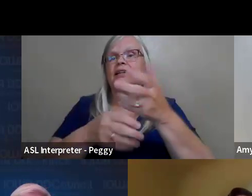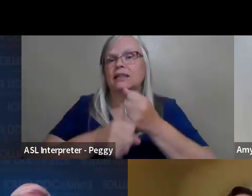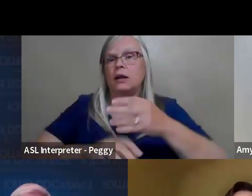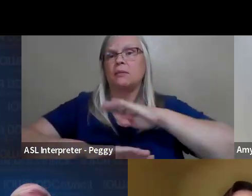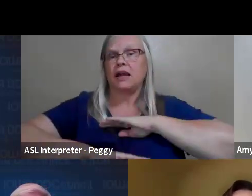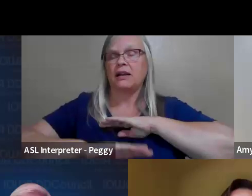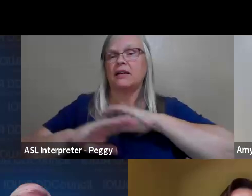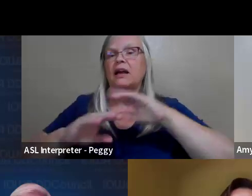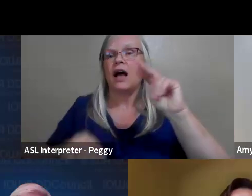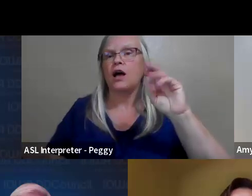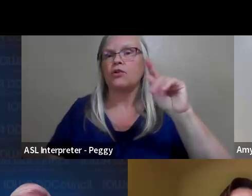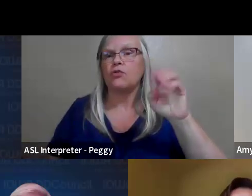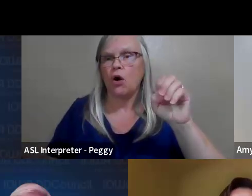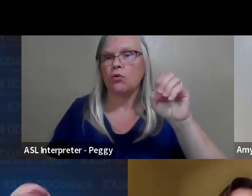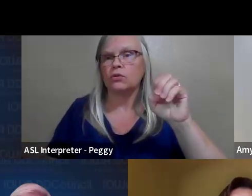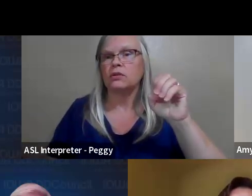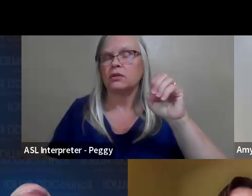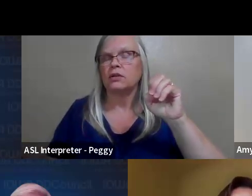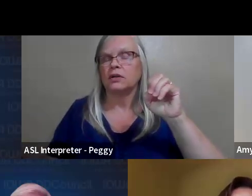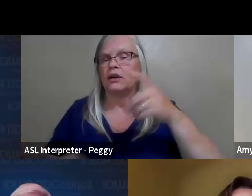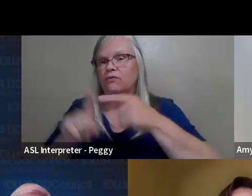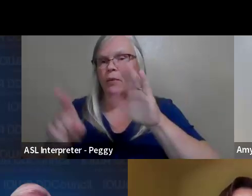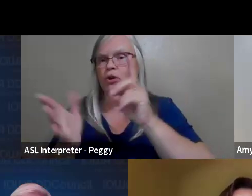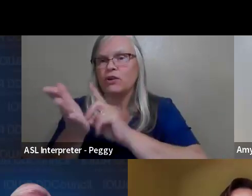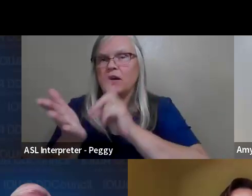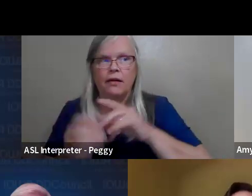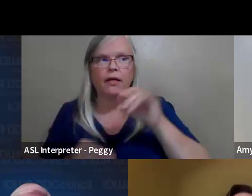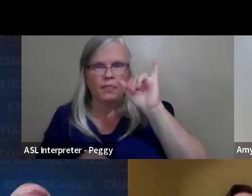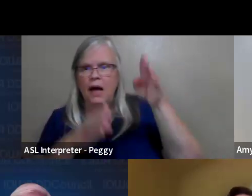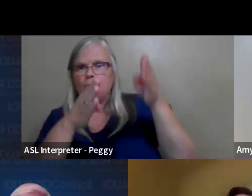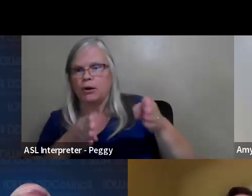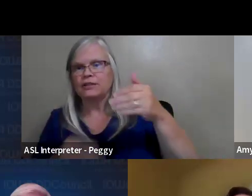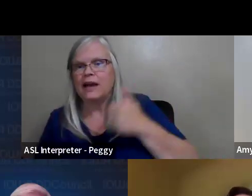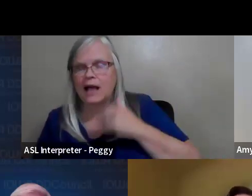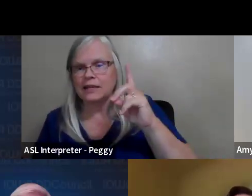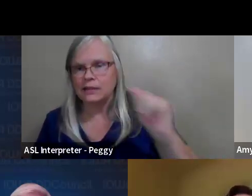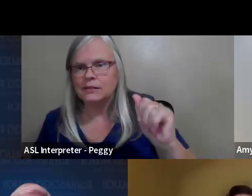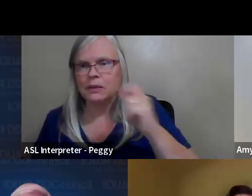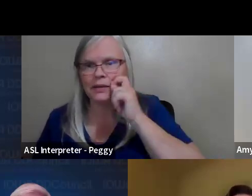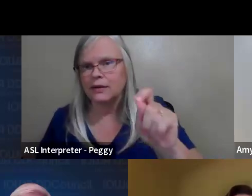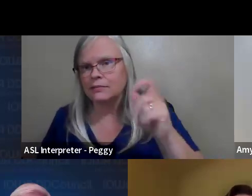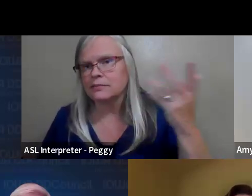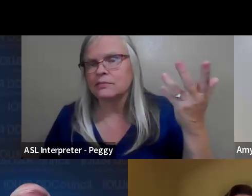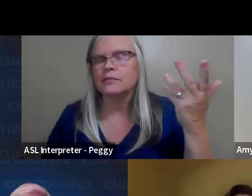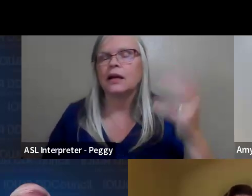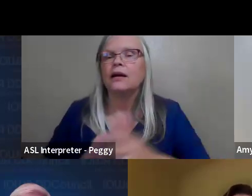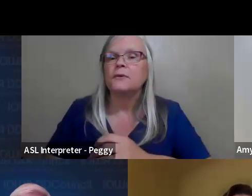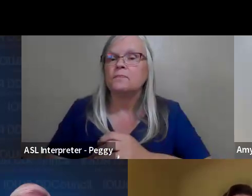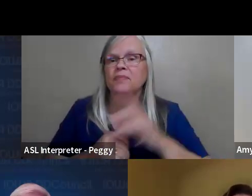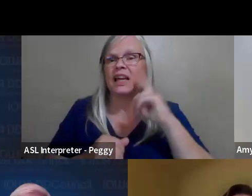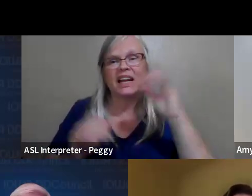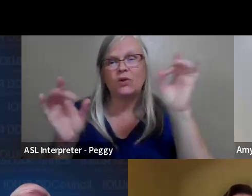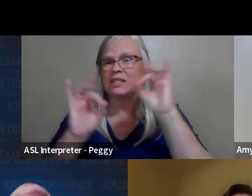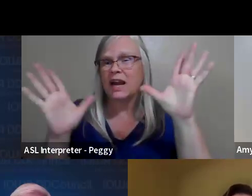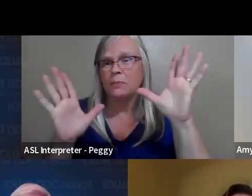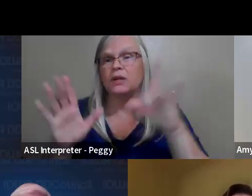talking note from your doctor saying this person has a disability, easy as possible. So again, as terrible as this